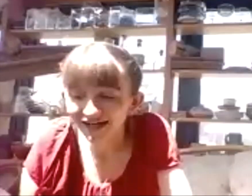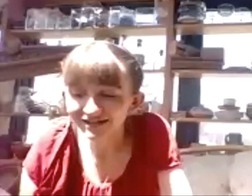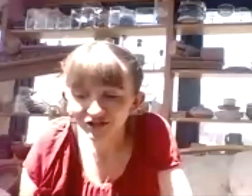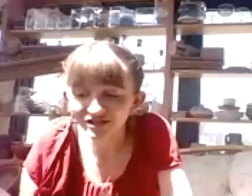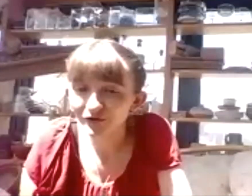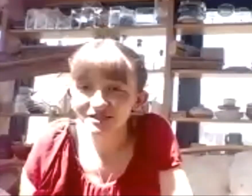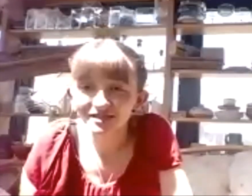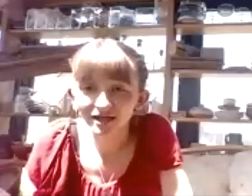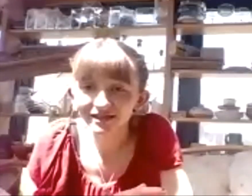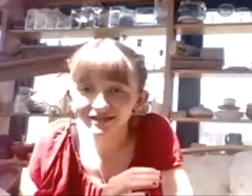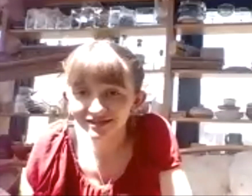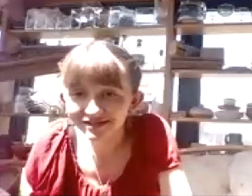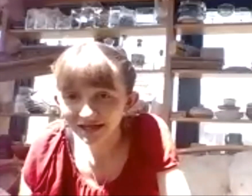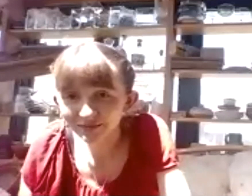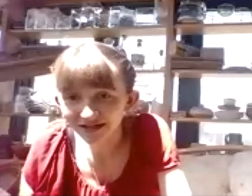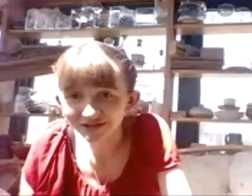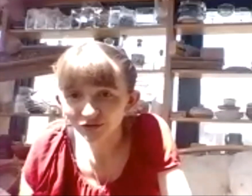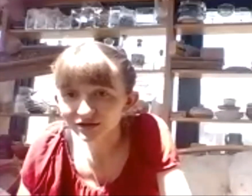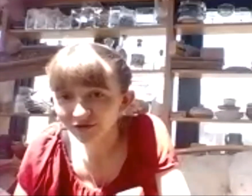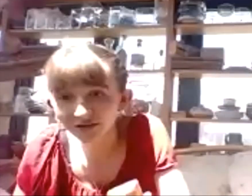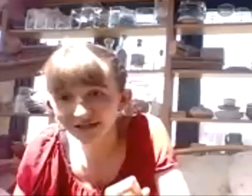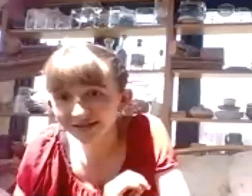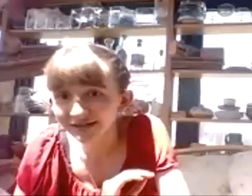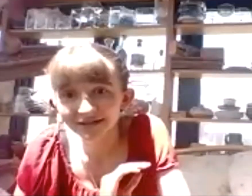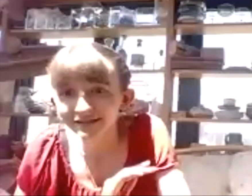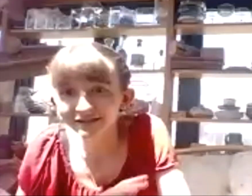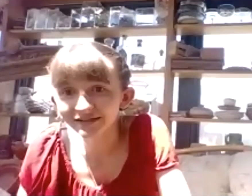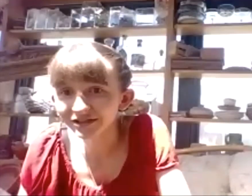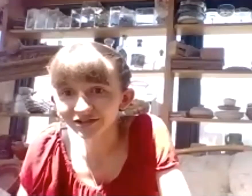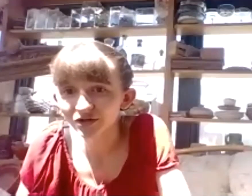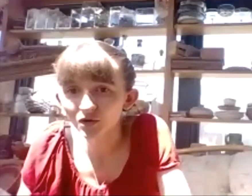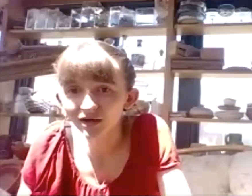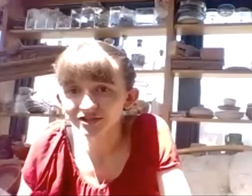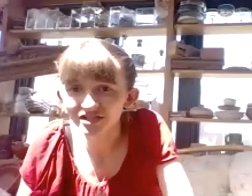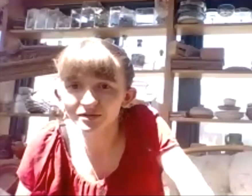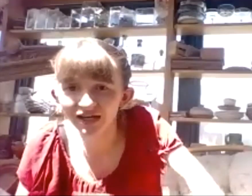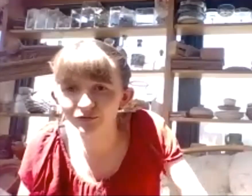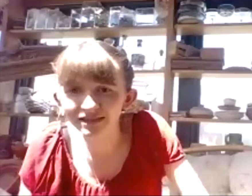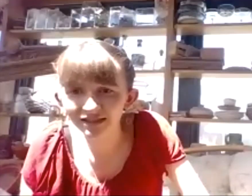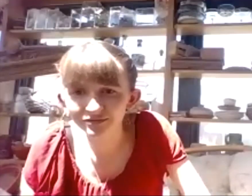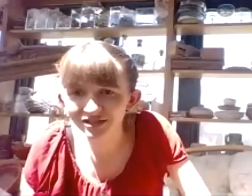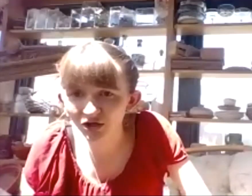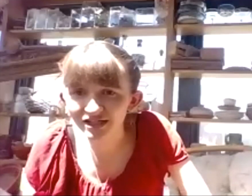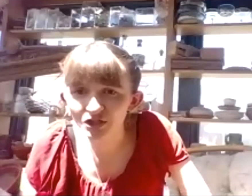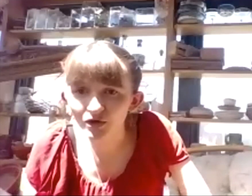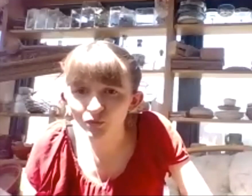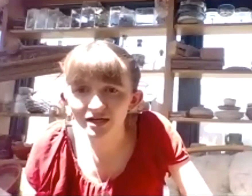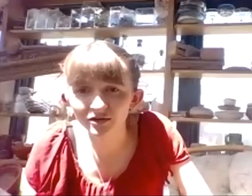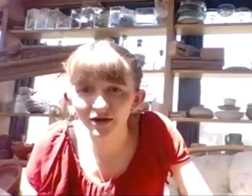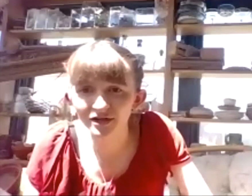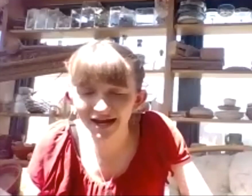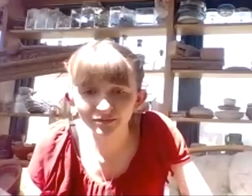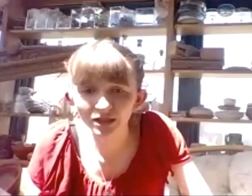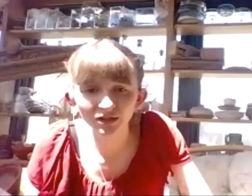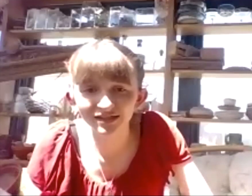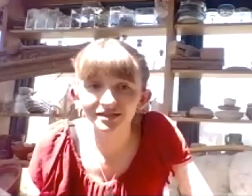it's just from studying the same dinosaur for like years, or just get really starting to know your way